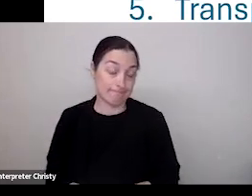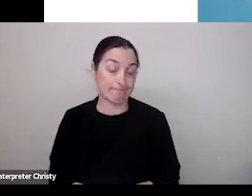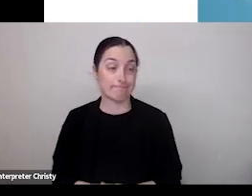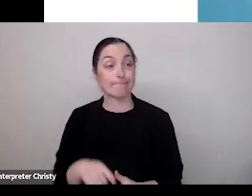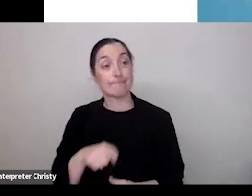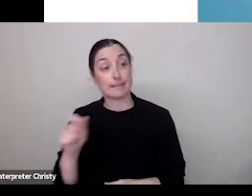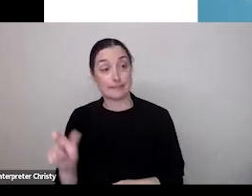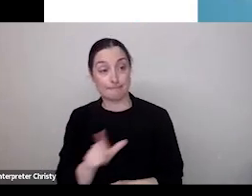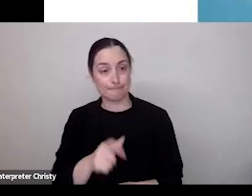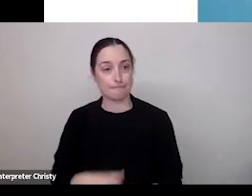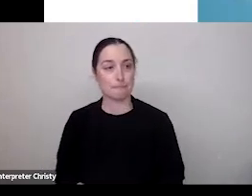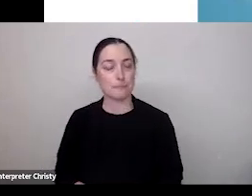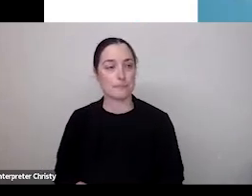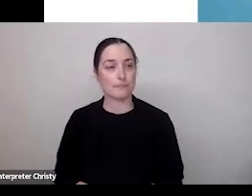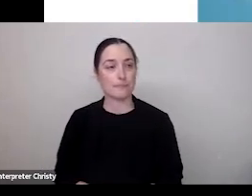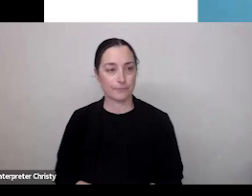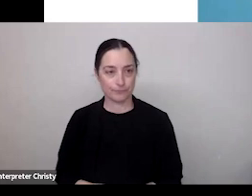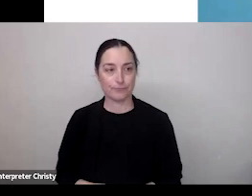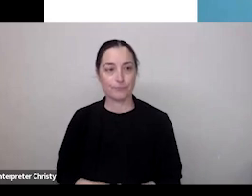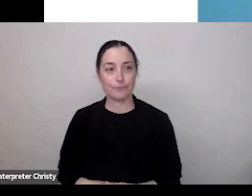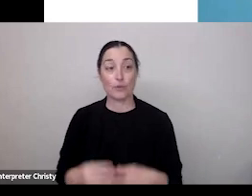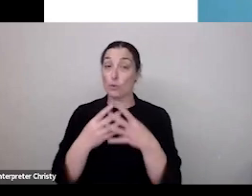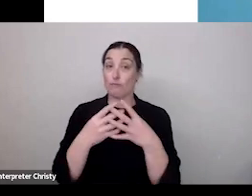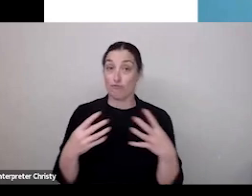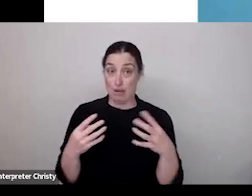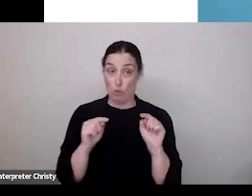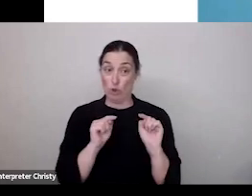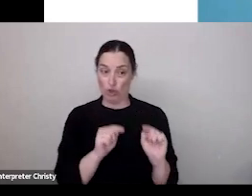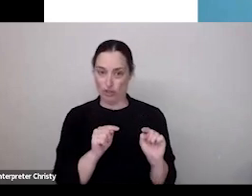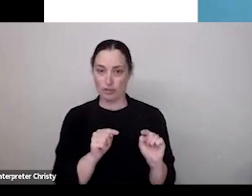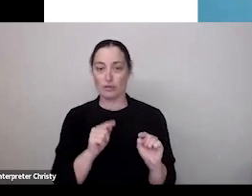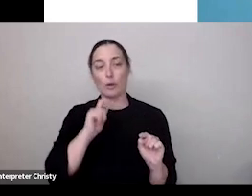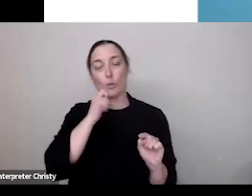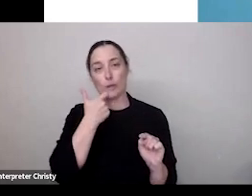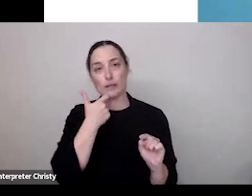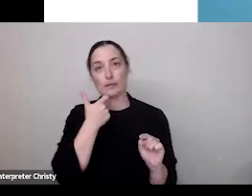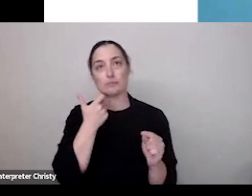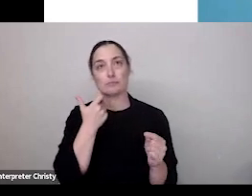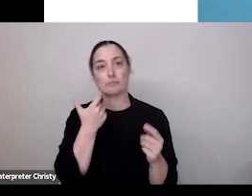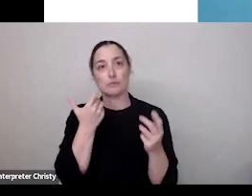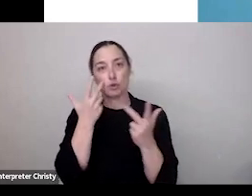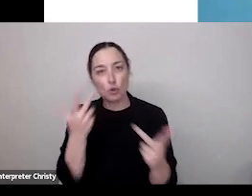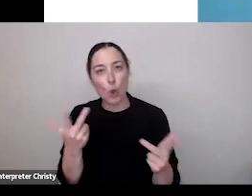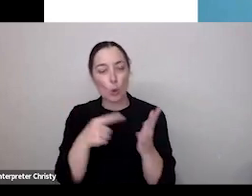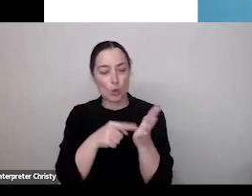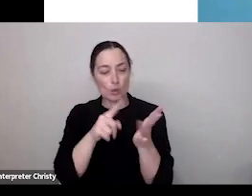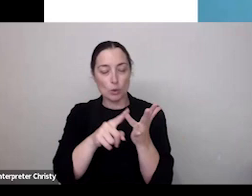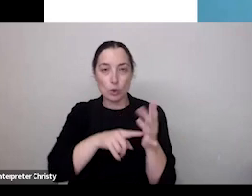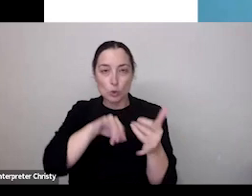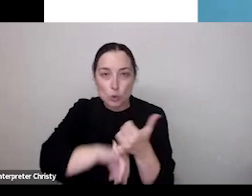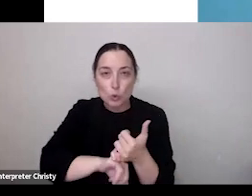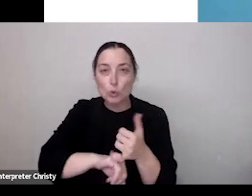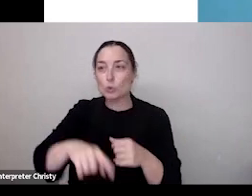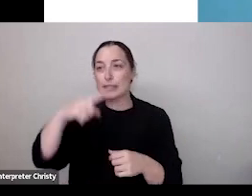please. Our framework for collaborative action is really going to outline the tools, the people, the focus,